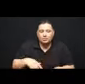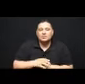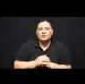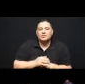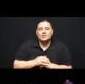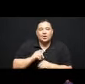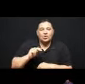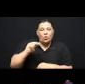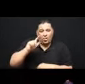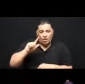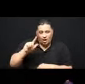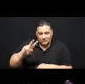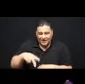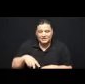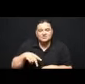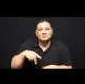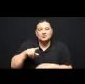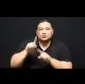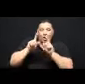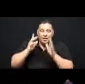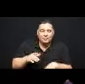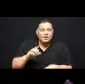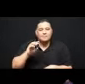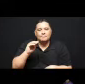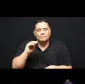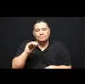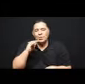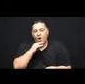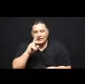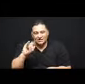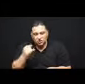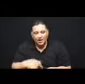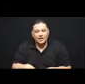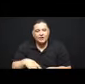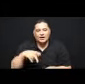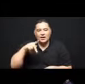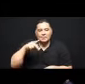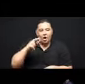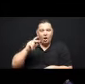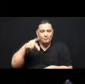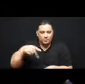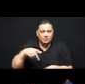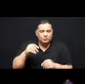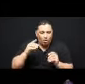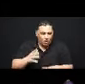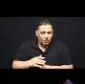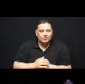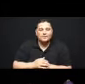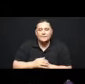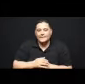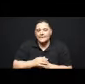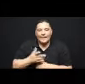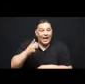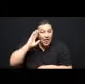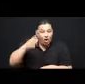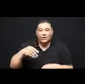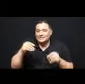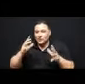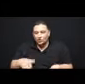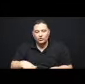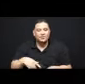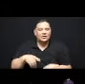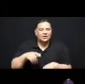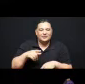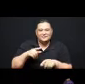Oahu DJ. Corrupt proprietor. Ruth. Hello. Dealer. Searchlight mucker. Silver